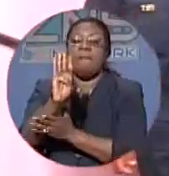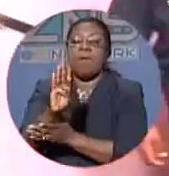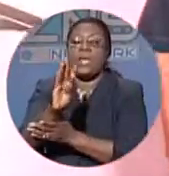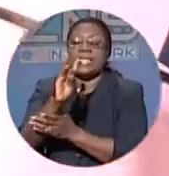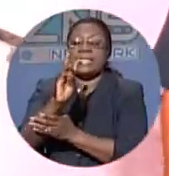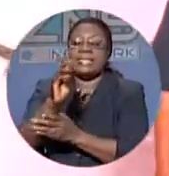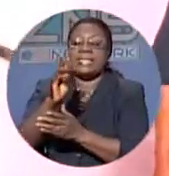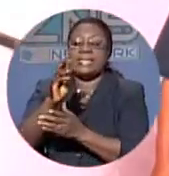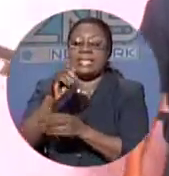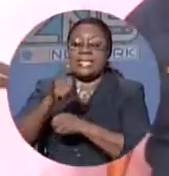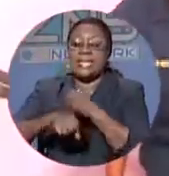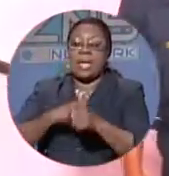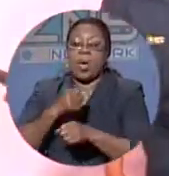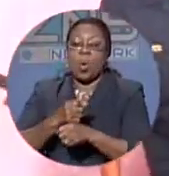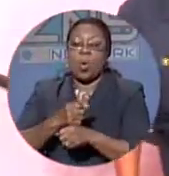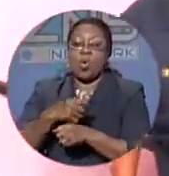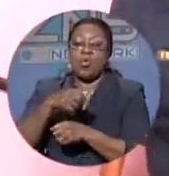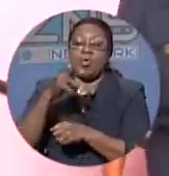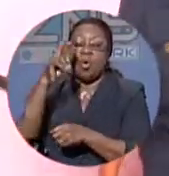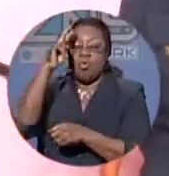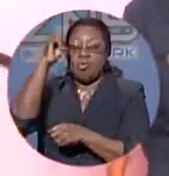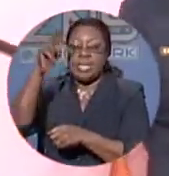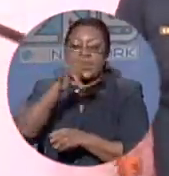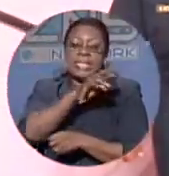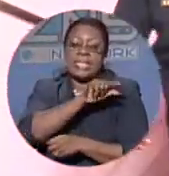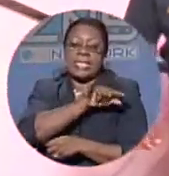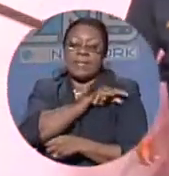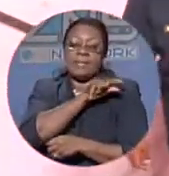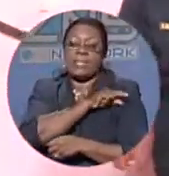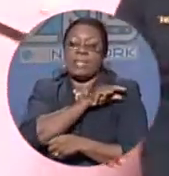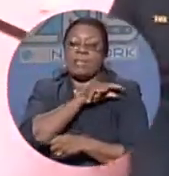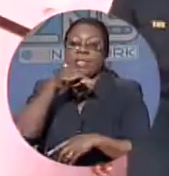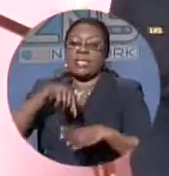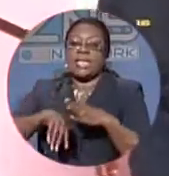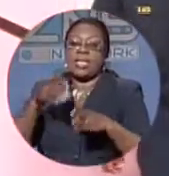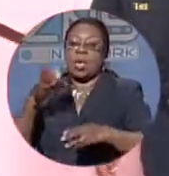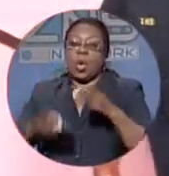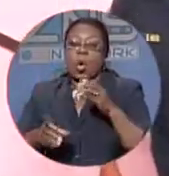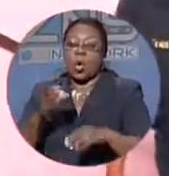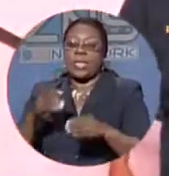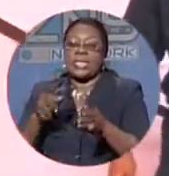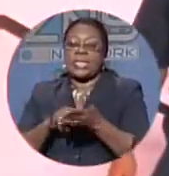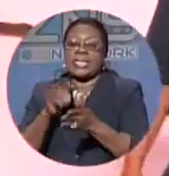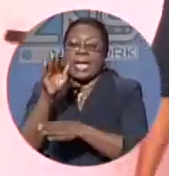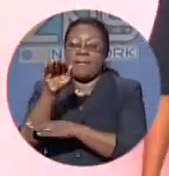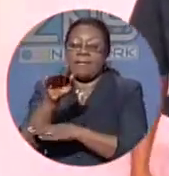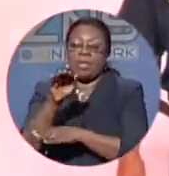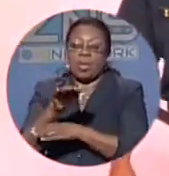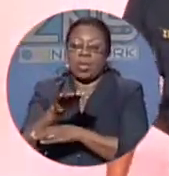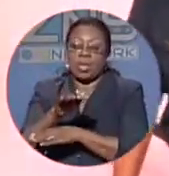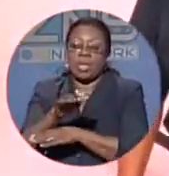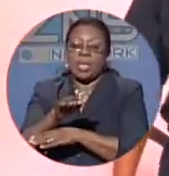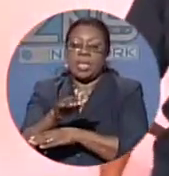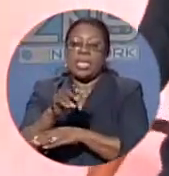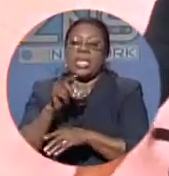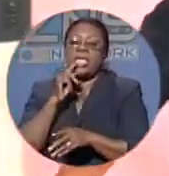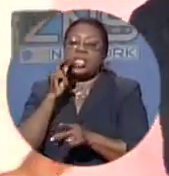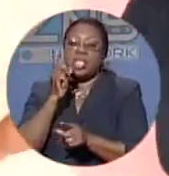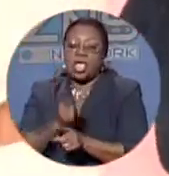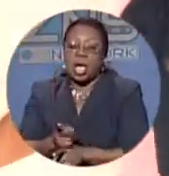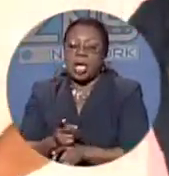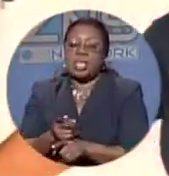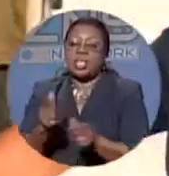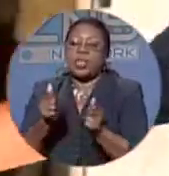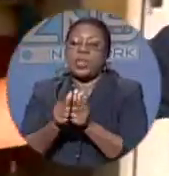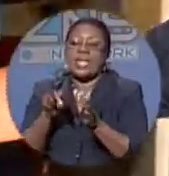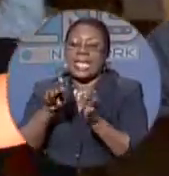46-year-old Richard Gibson faced Chief Magistrate Roger Gomez on charges of murder this afternoon. Gibson, a resident of Sunwood South, Sunshine Park, is